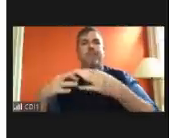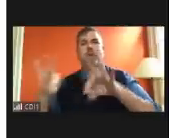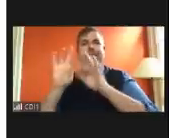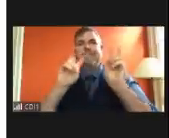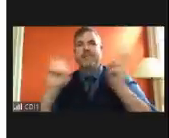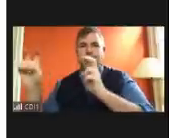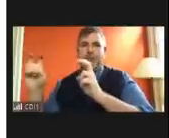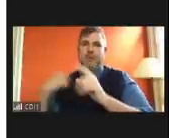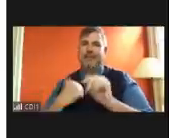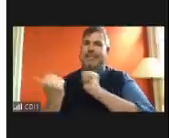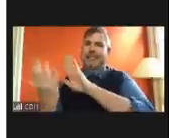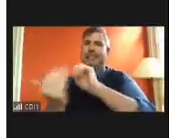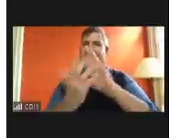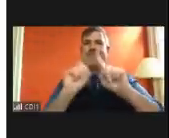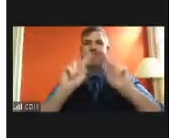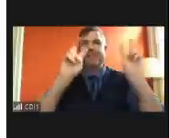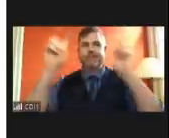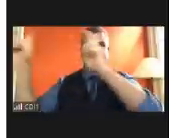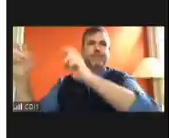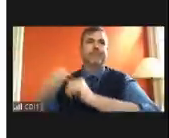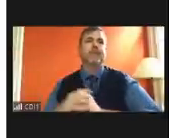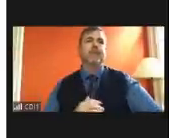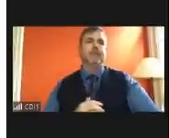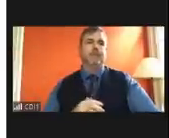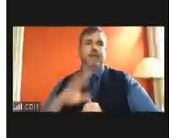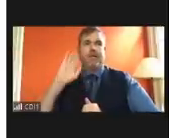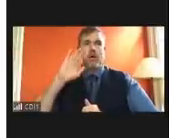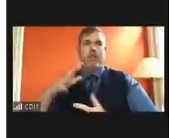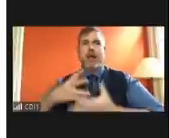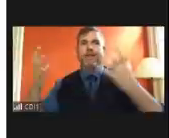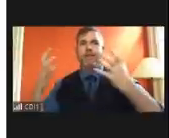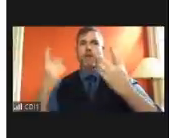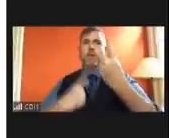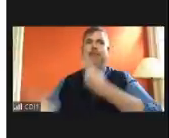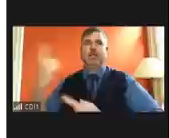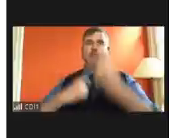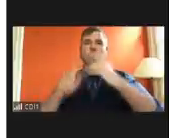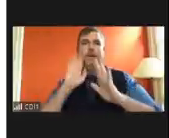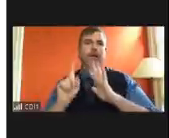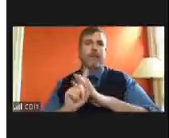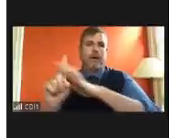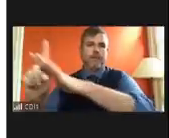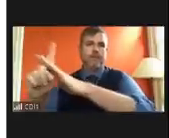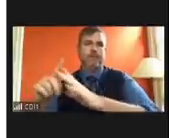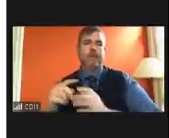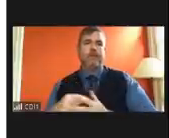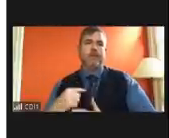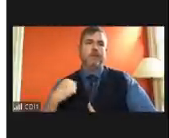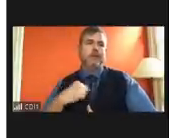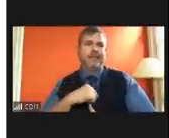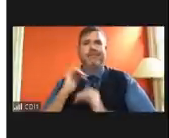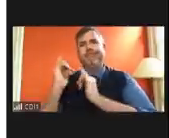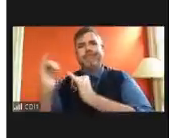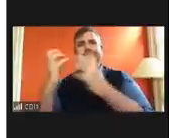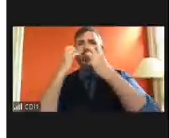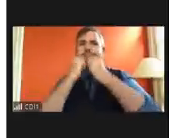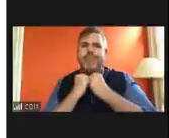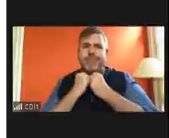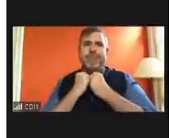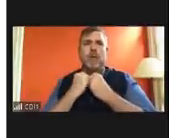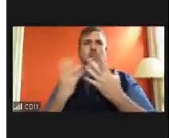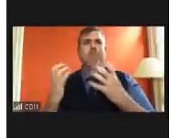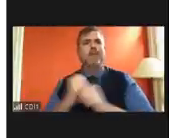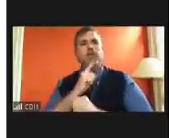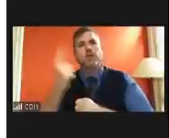lot more. I know there's a lot of questions that will be related to those, and we share a value of just trying to make sure that we're communicating very clearly with